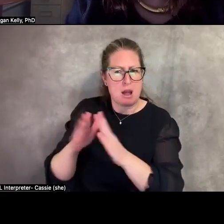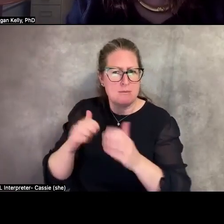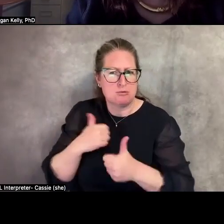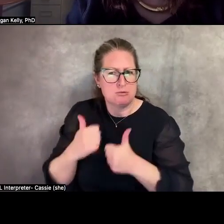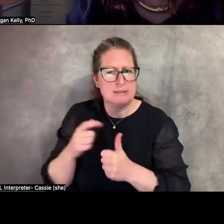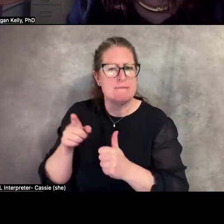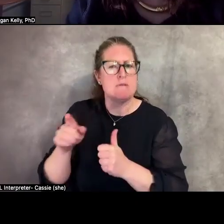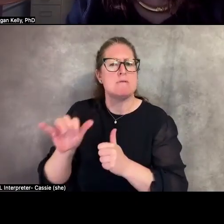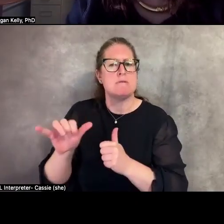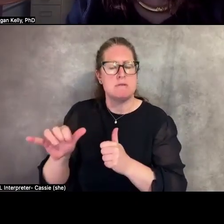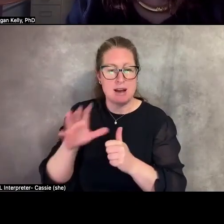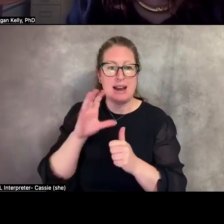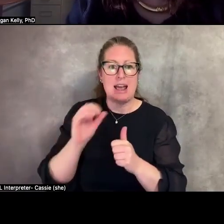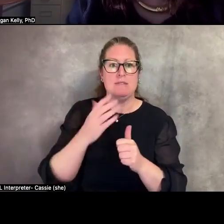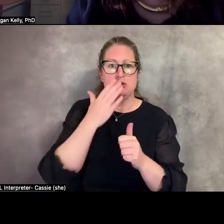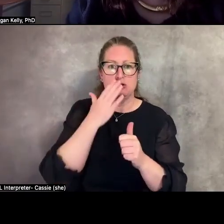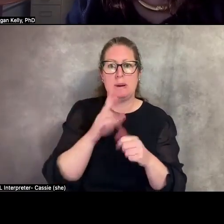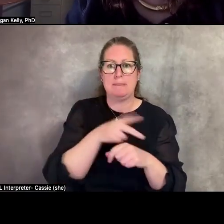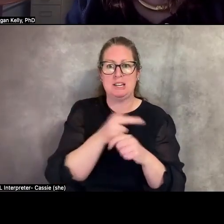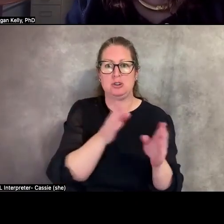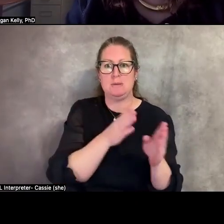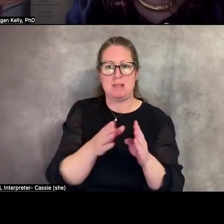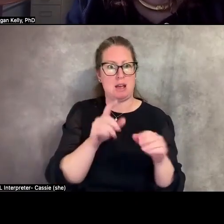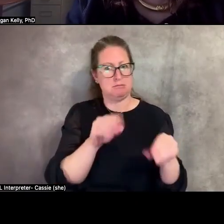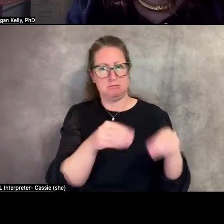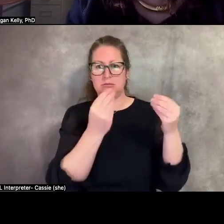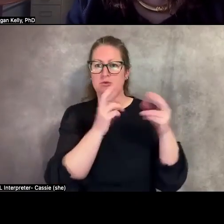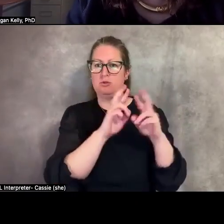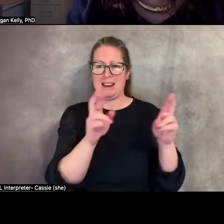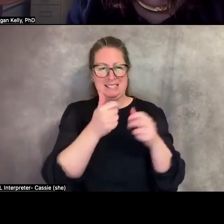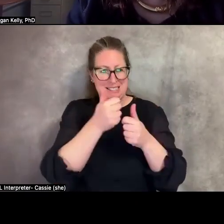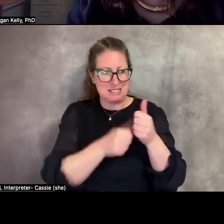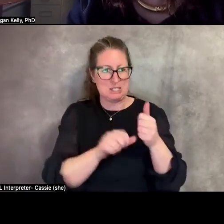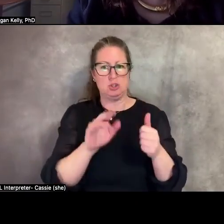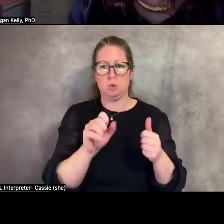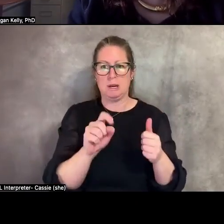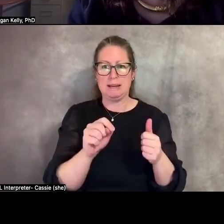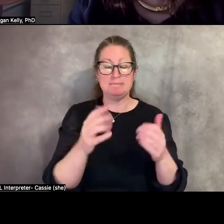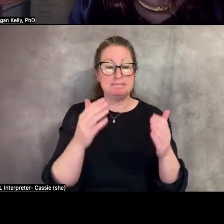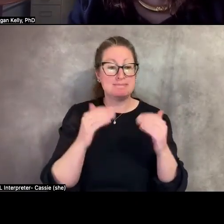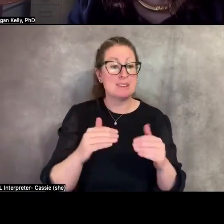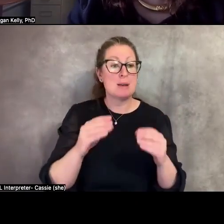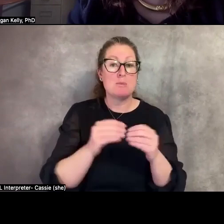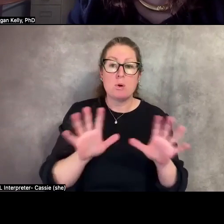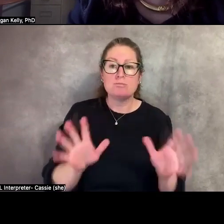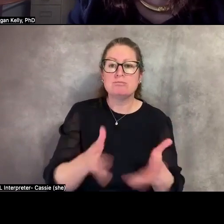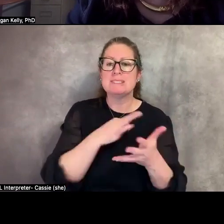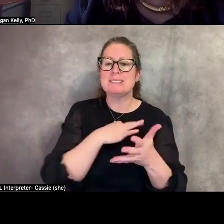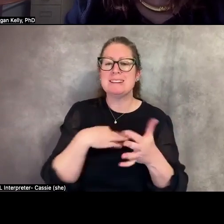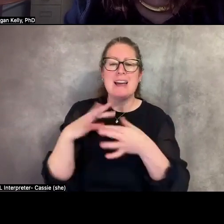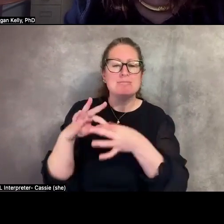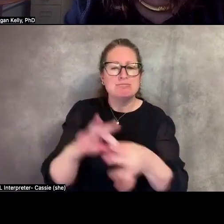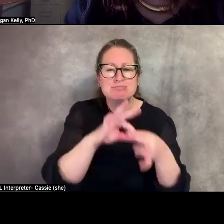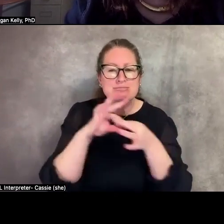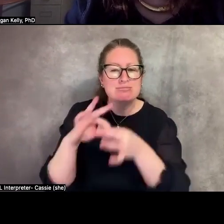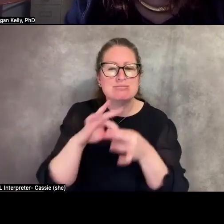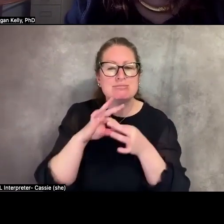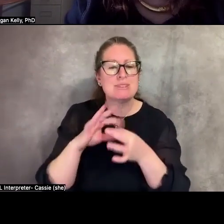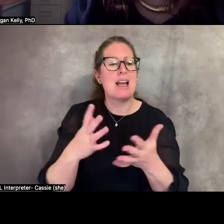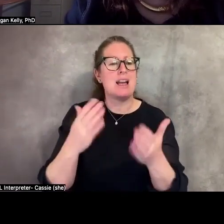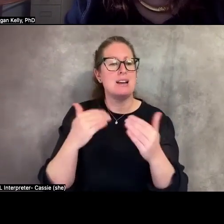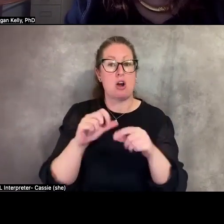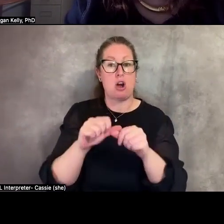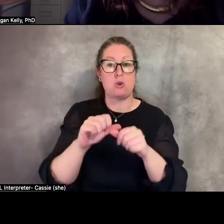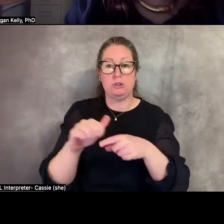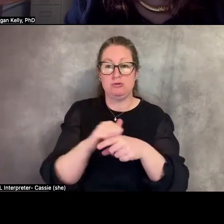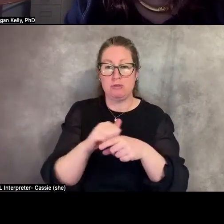accessible patient plans on every unit. They wanted to promote staff cohesion and implement ongoing training